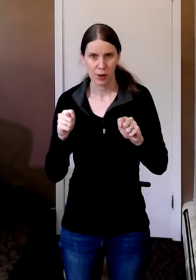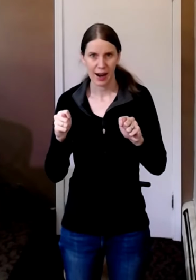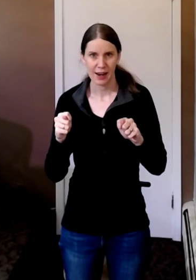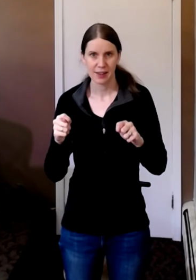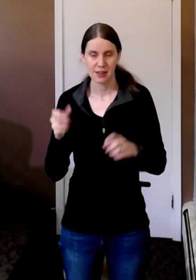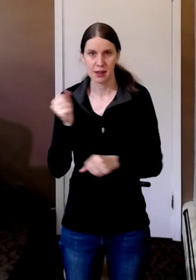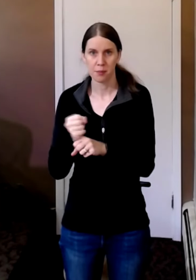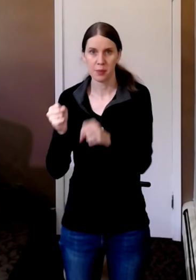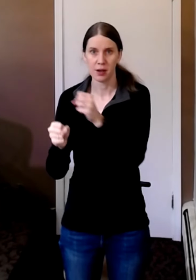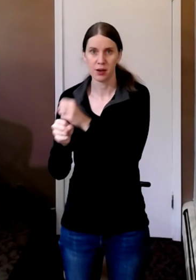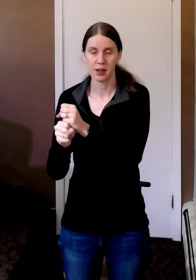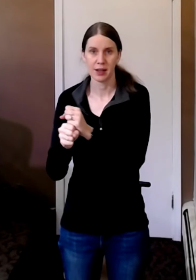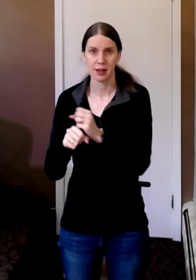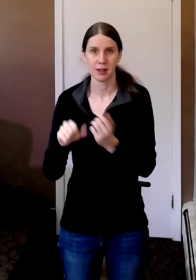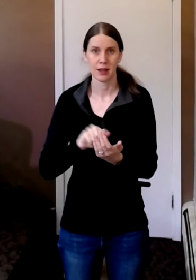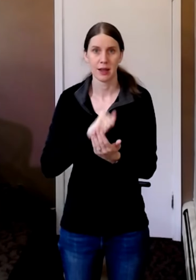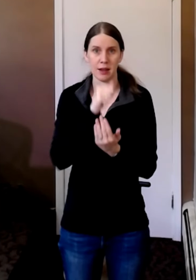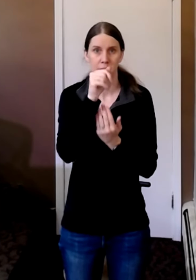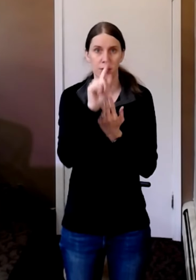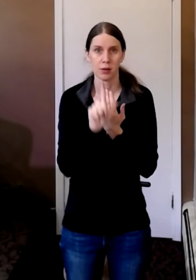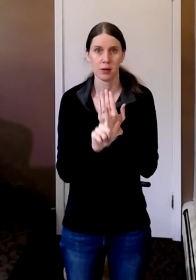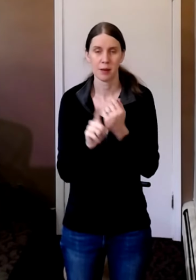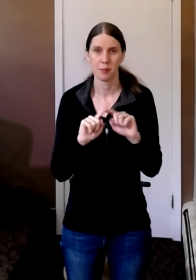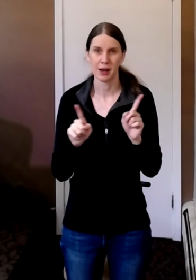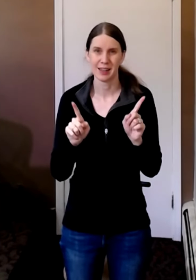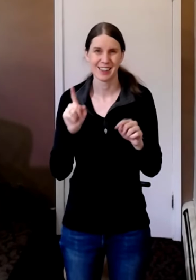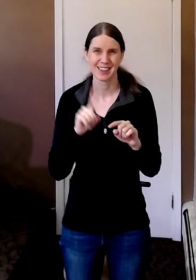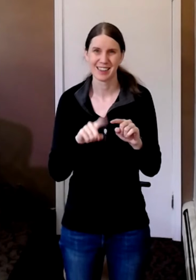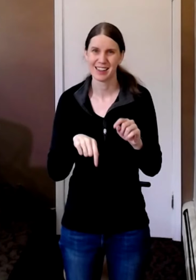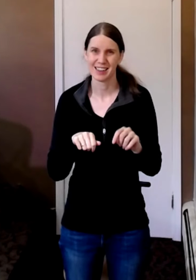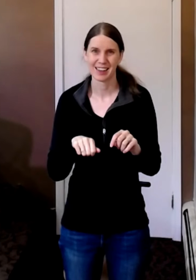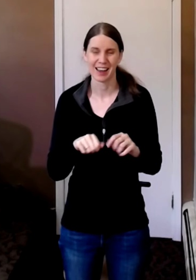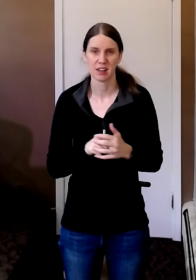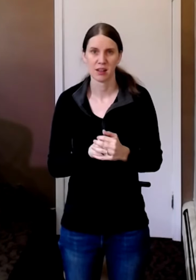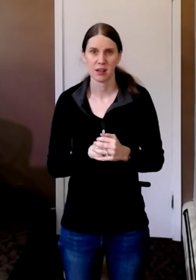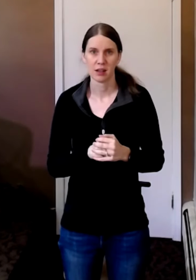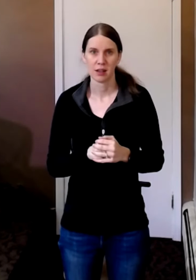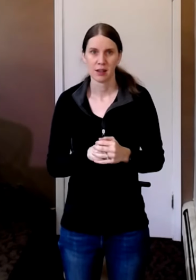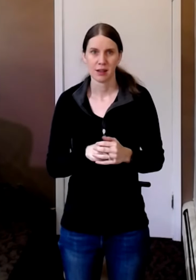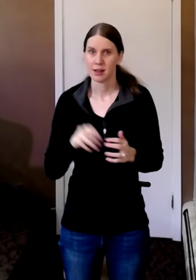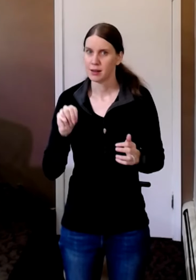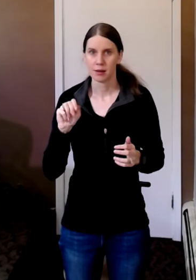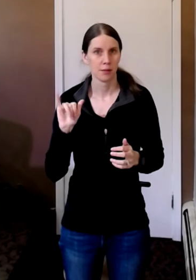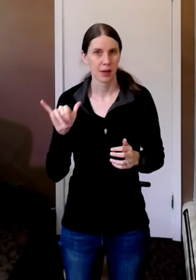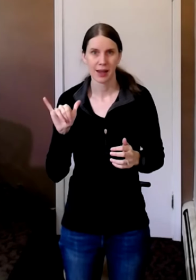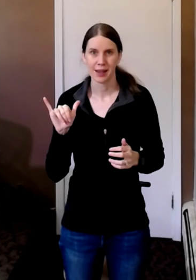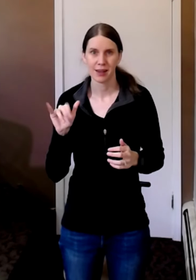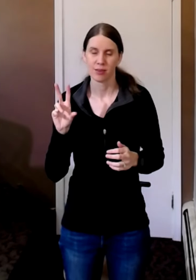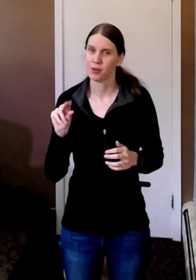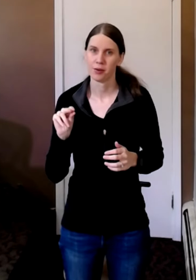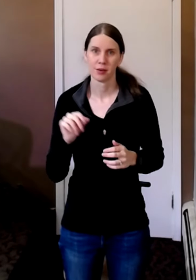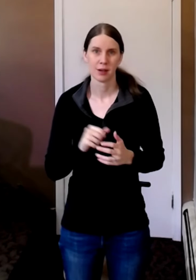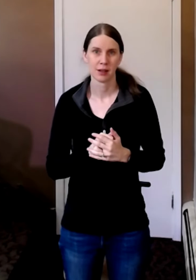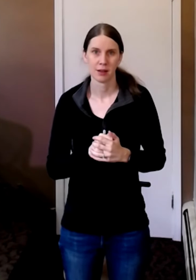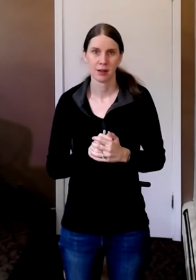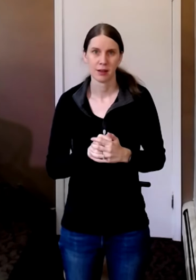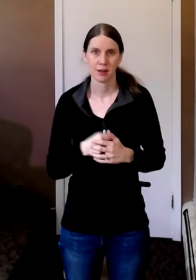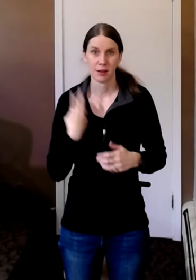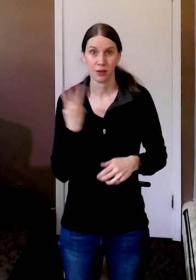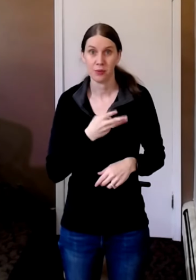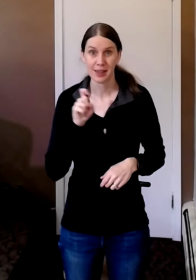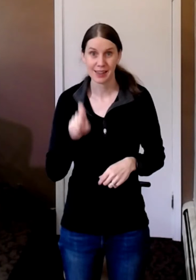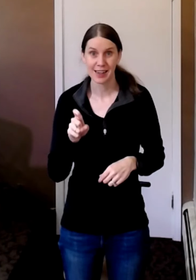April. The riggers can't do that. So we can't do it in May like they wanted to, because that's